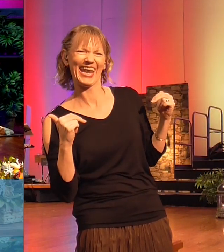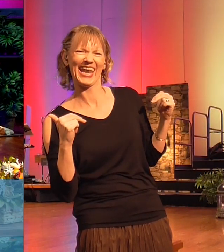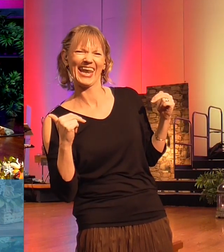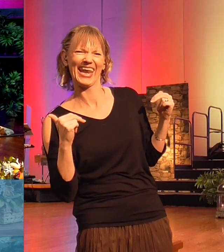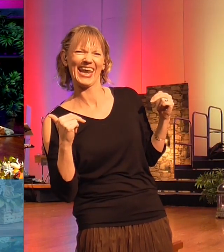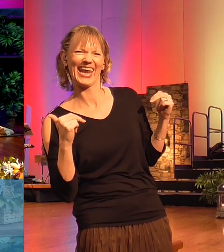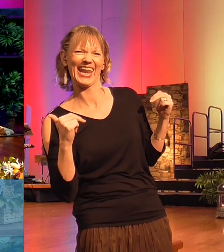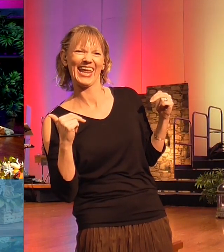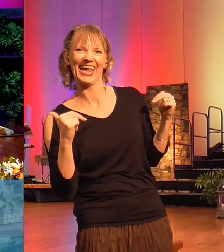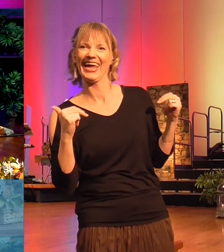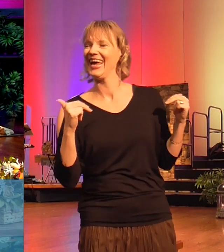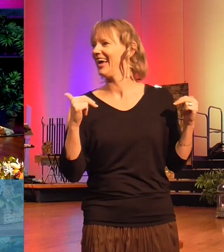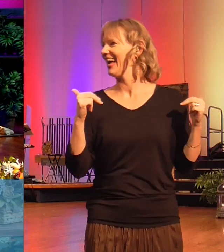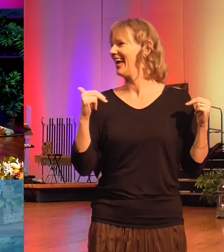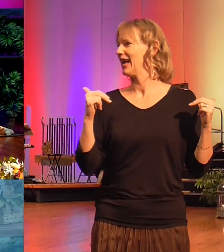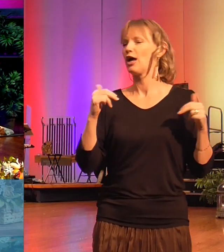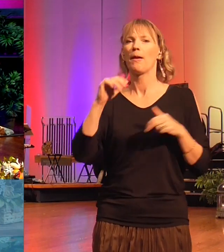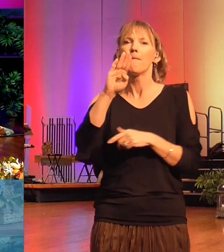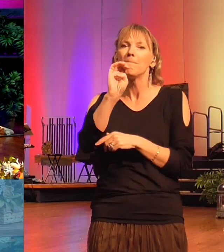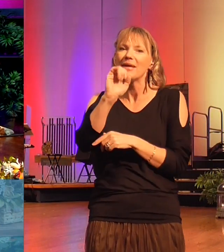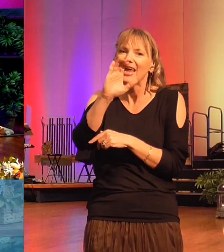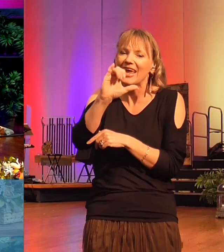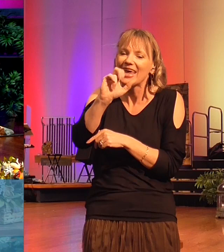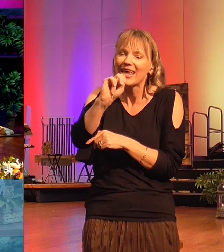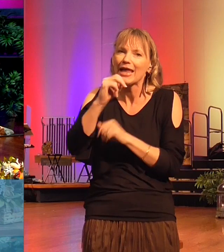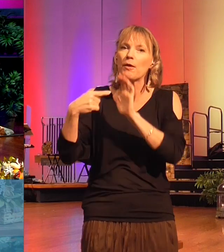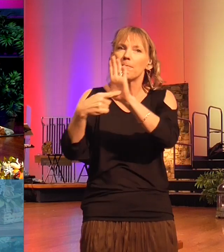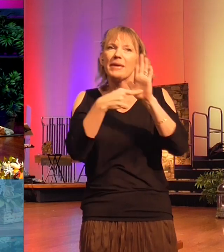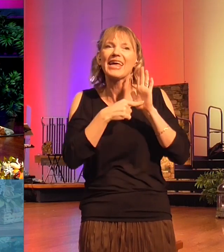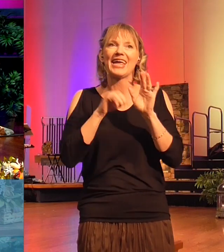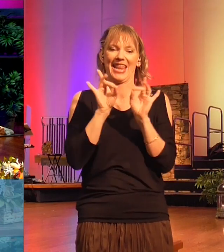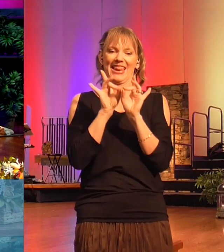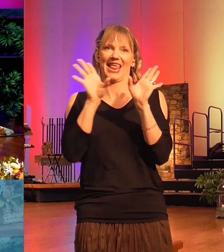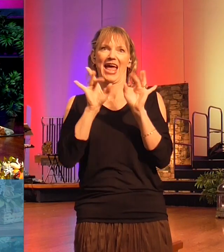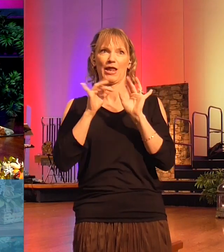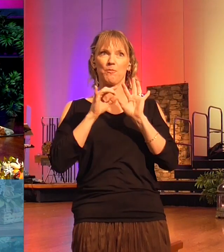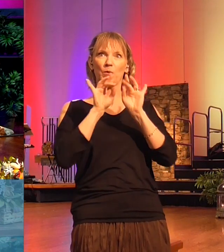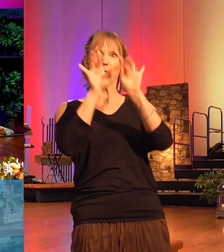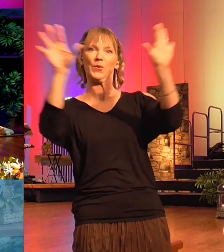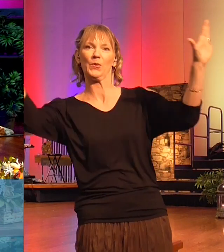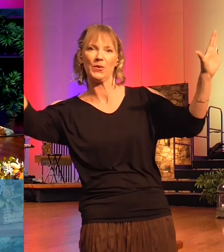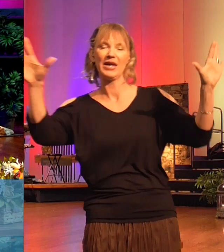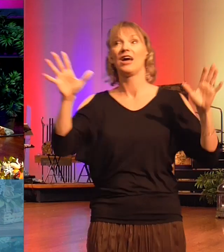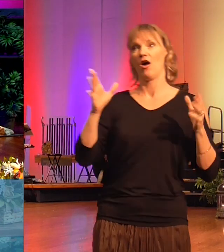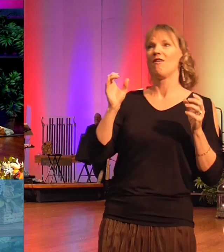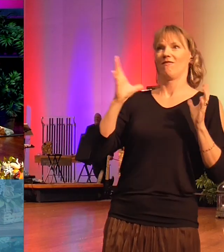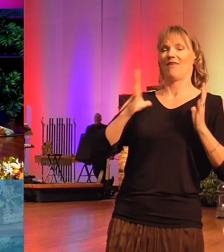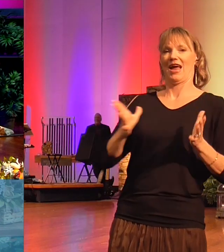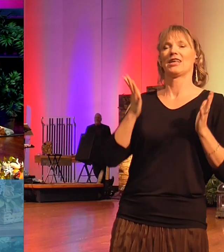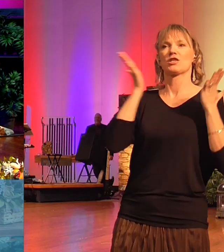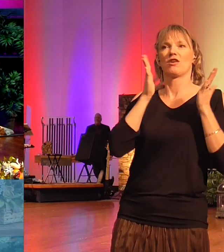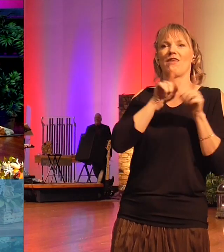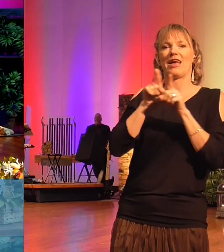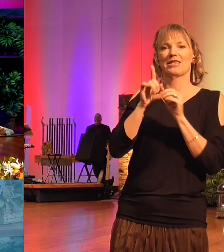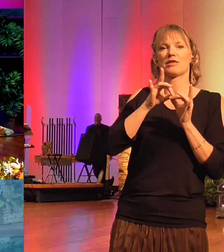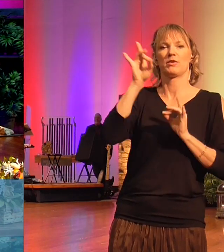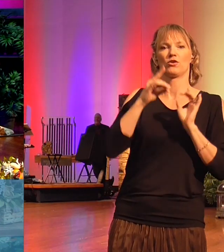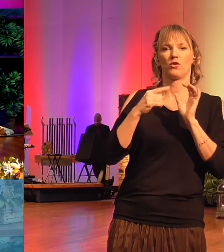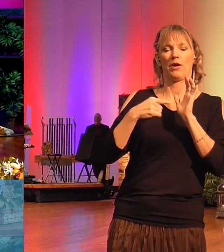Beacon. It's a really bright light. Okay. To serve as a spiritual beacon. bacon for personal